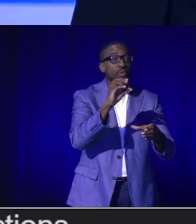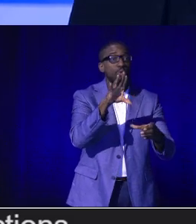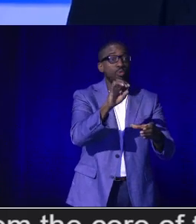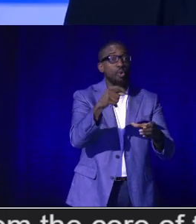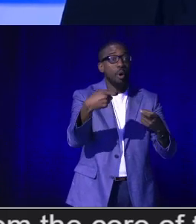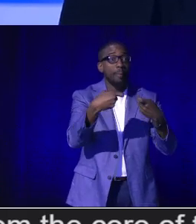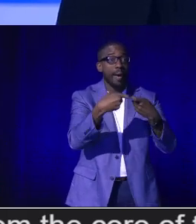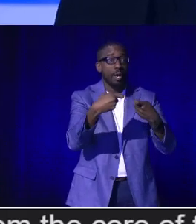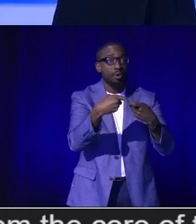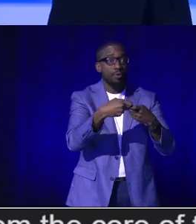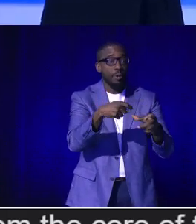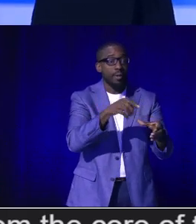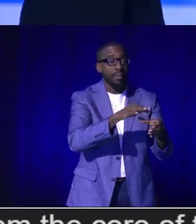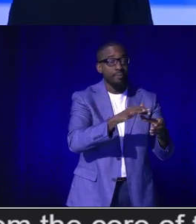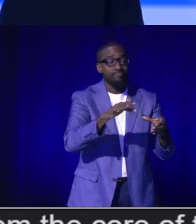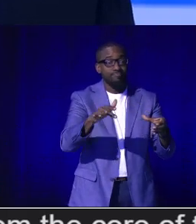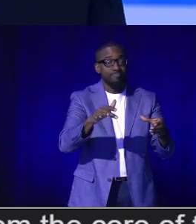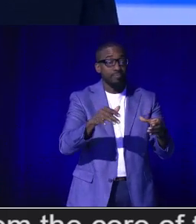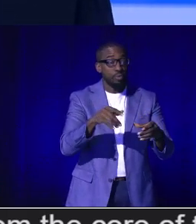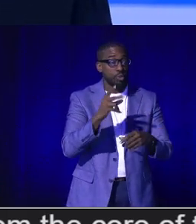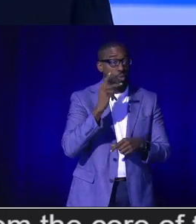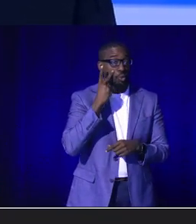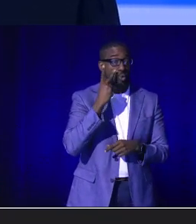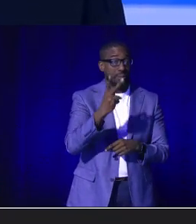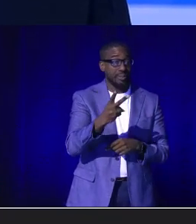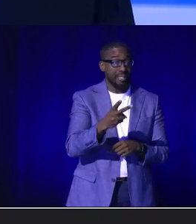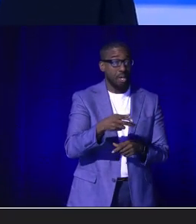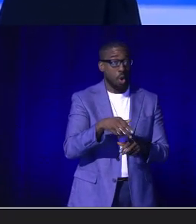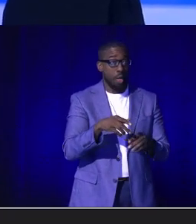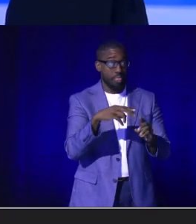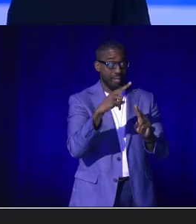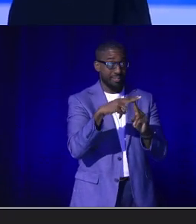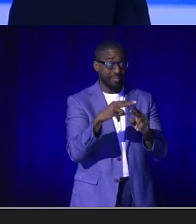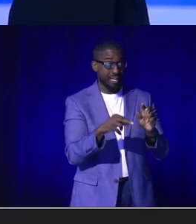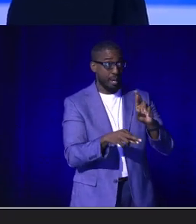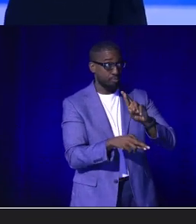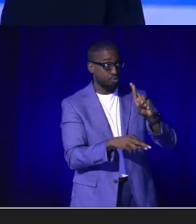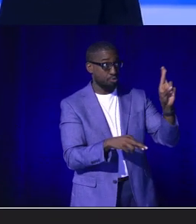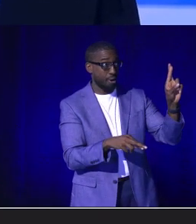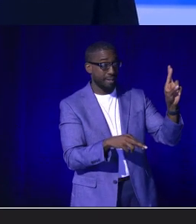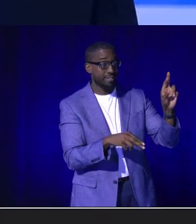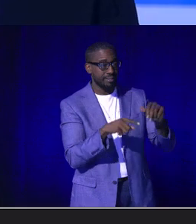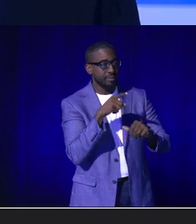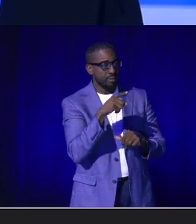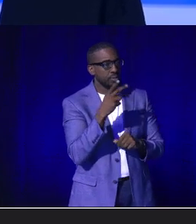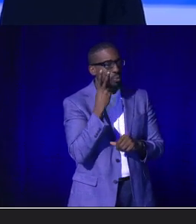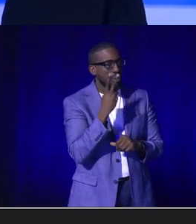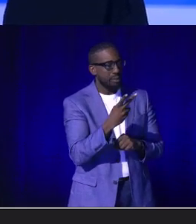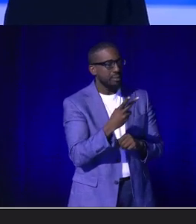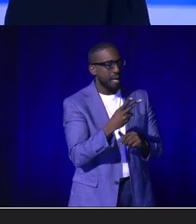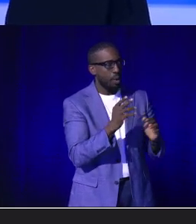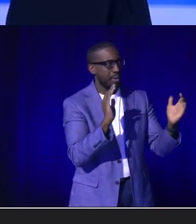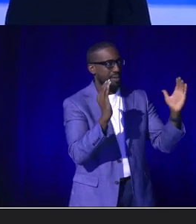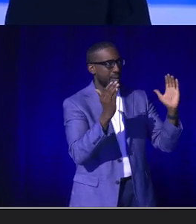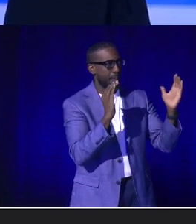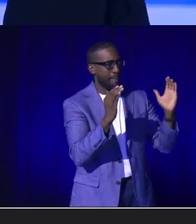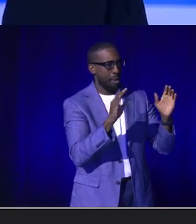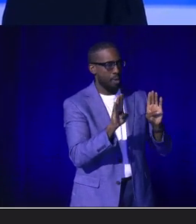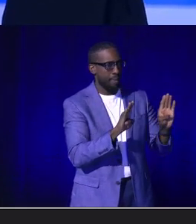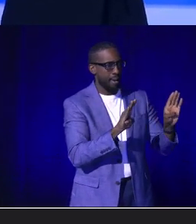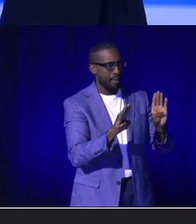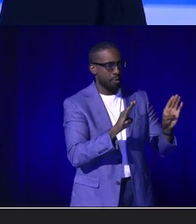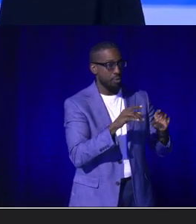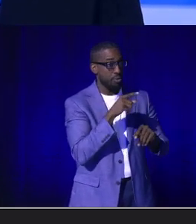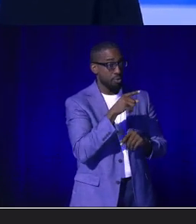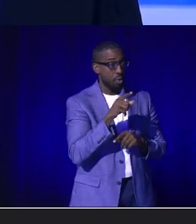rapid thermal runaway. And so what you're seeing on the top right is how we typically compare these types of behaviors. And so what is plotted is